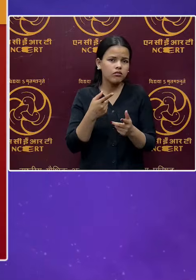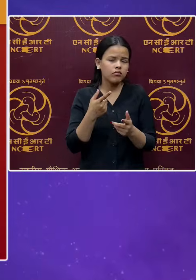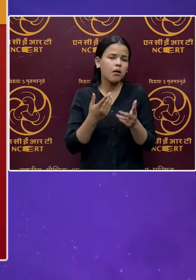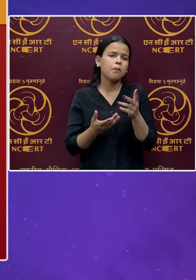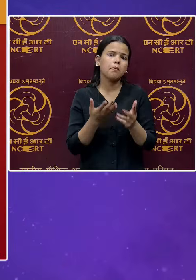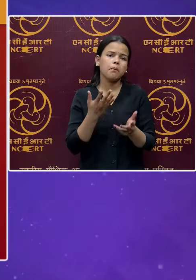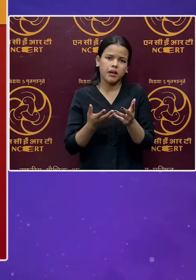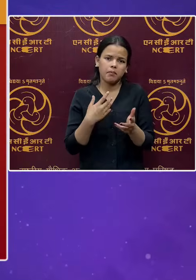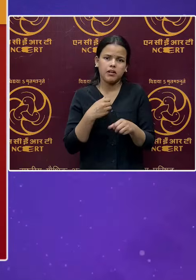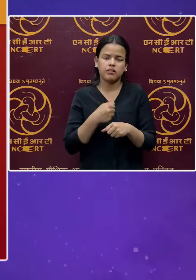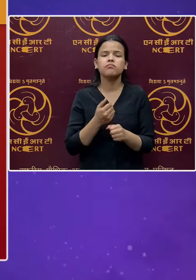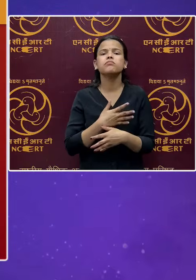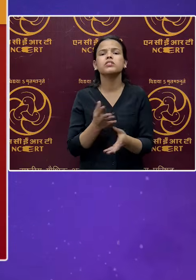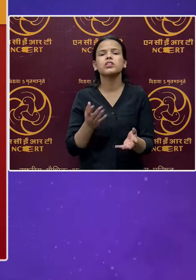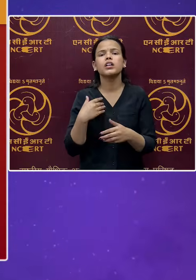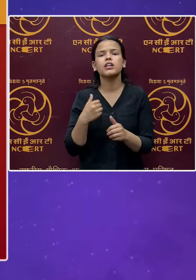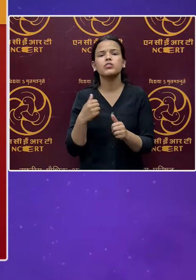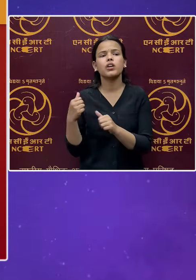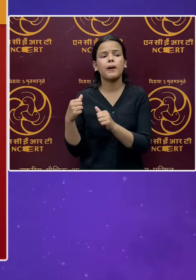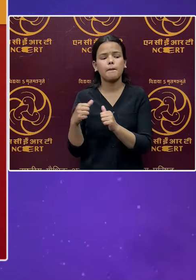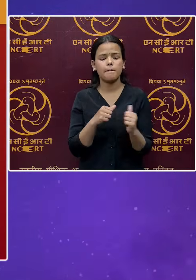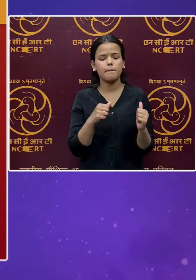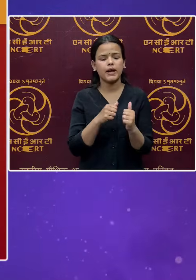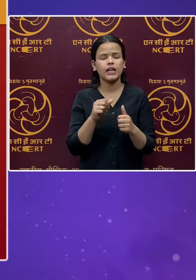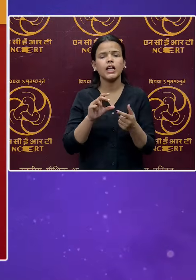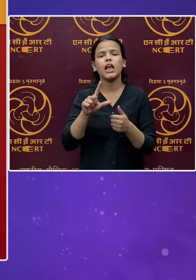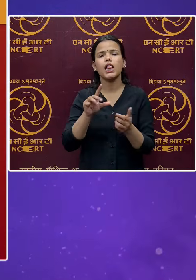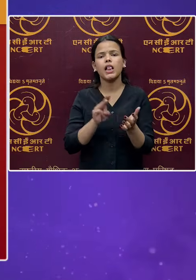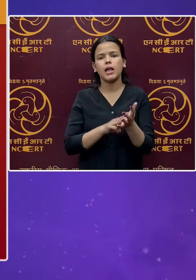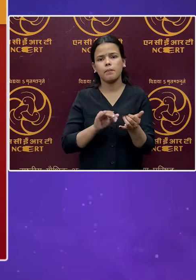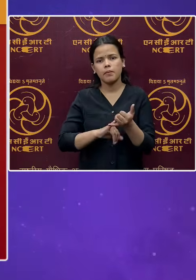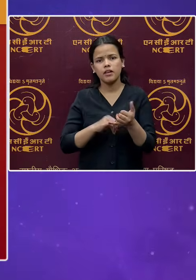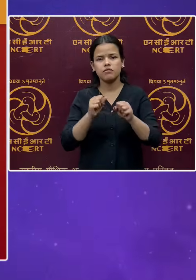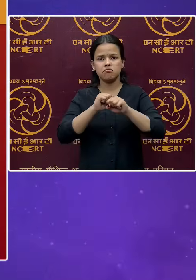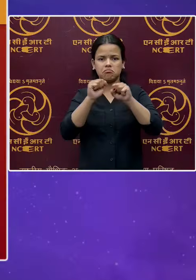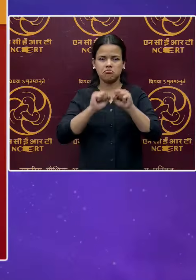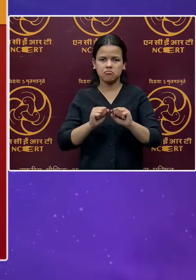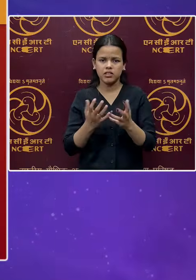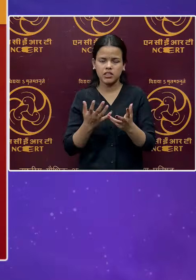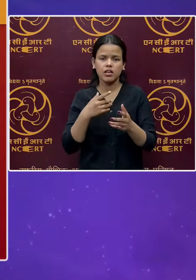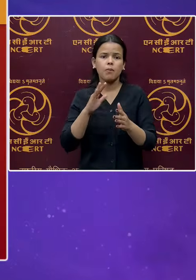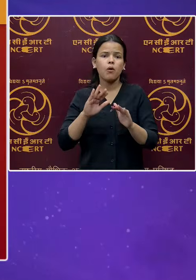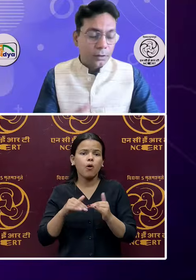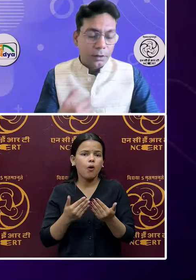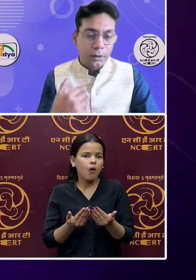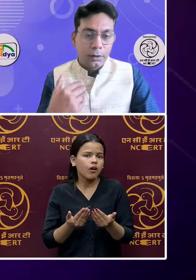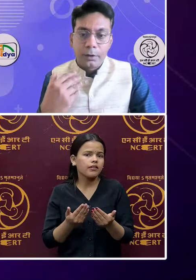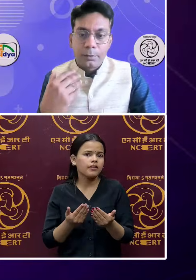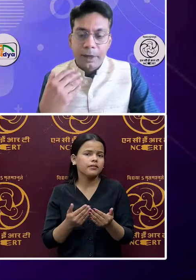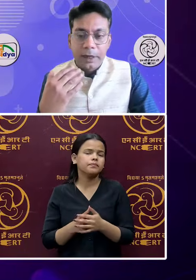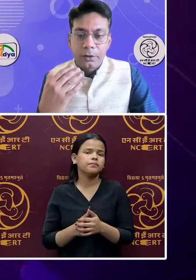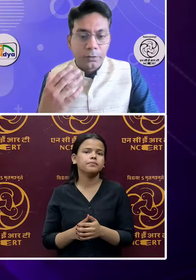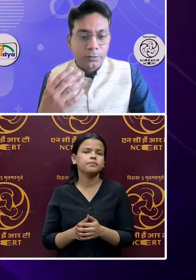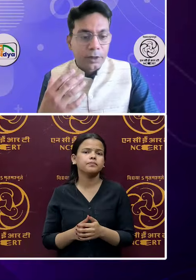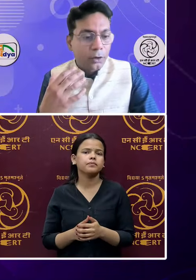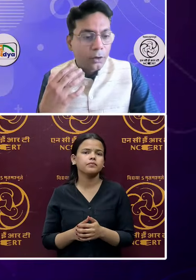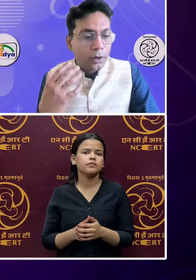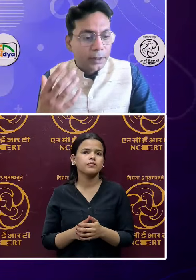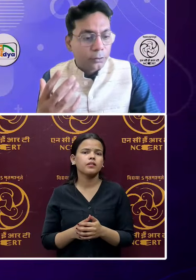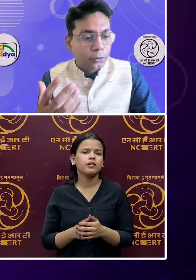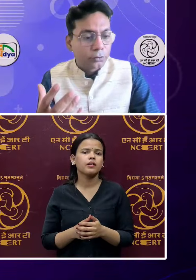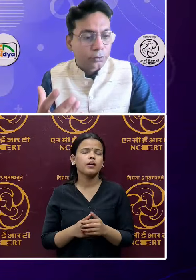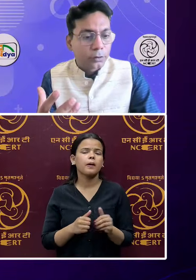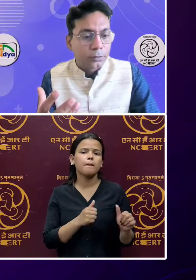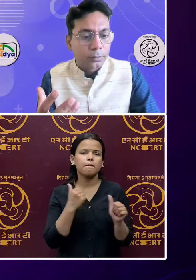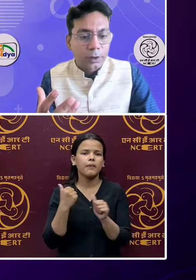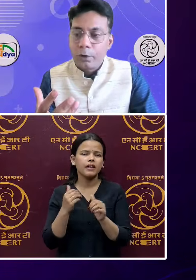data generation at the back end of the learning management system, or back end of the